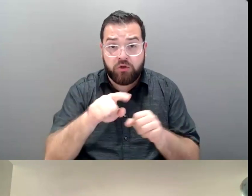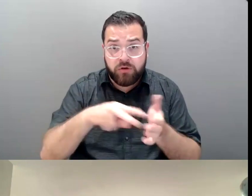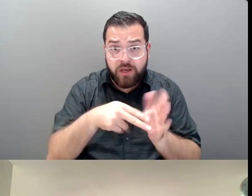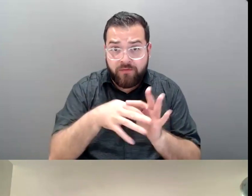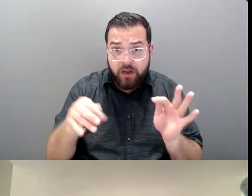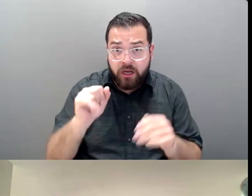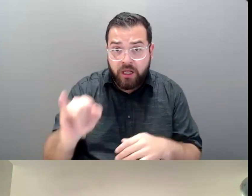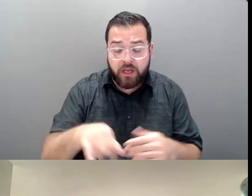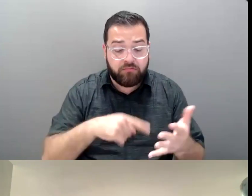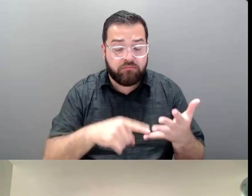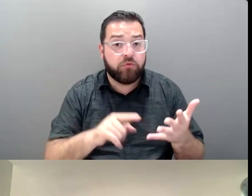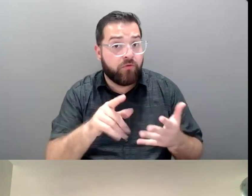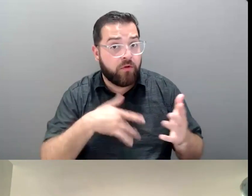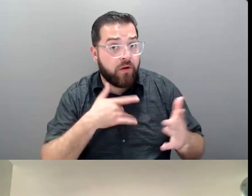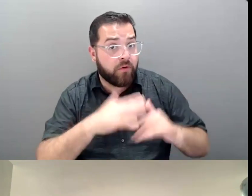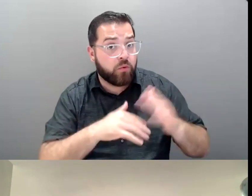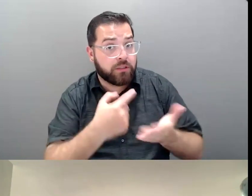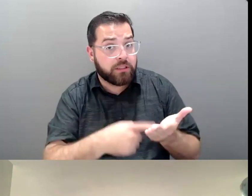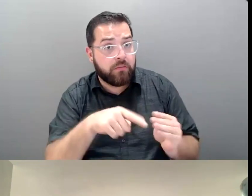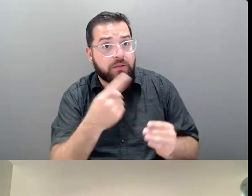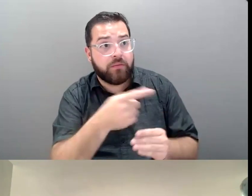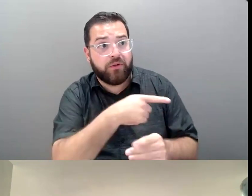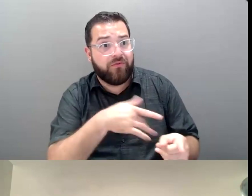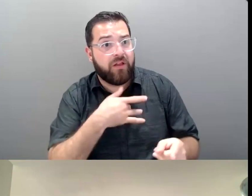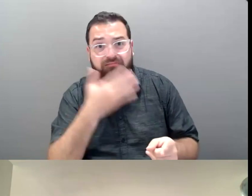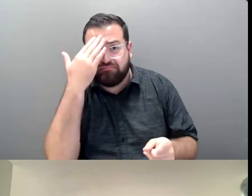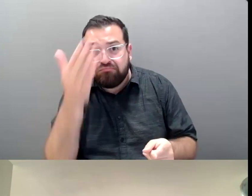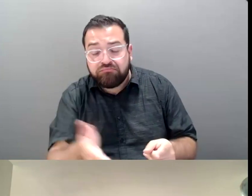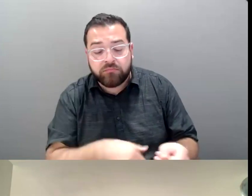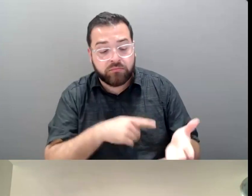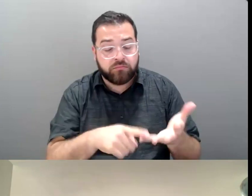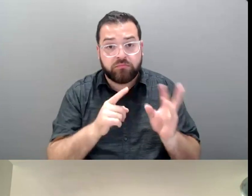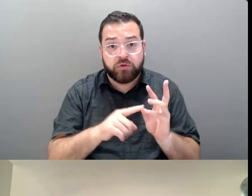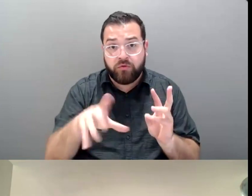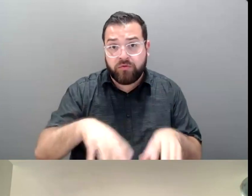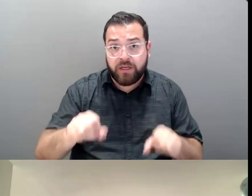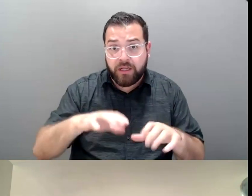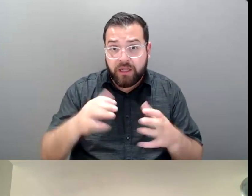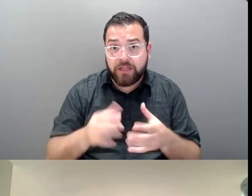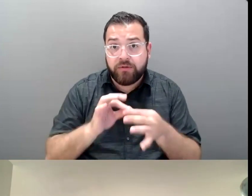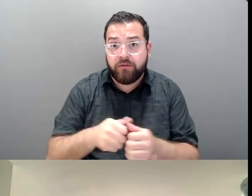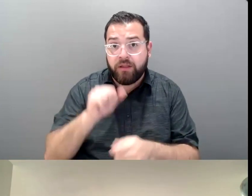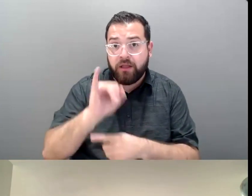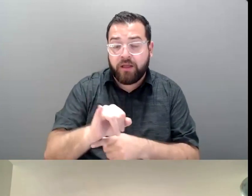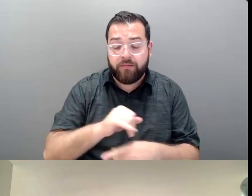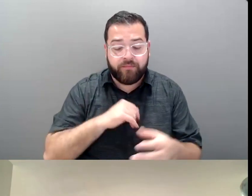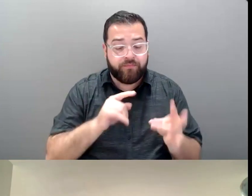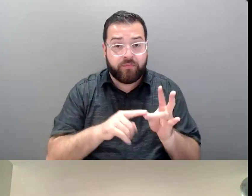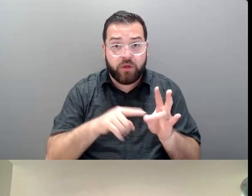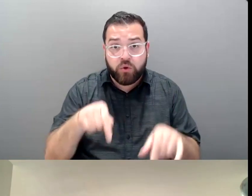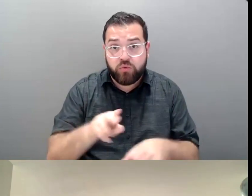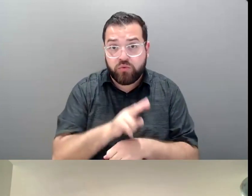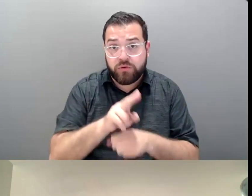not familiar with? Have you ever had a course about the various uses of the implications of AI? And is the use of AI in this class considered cheating?